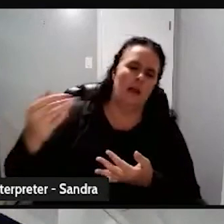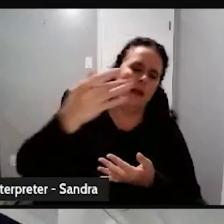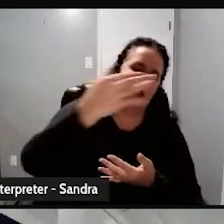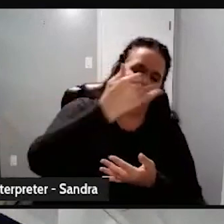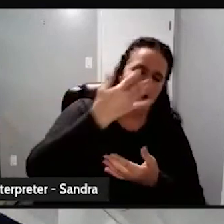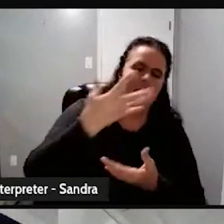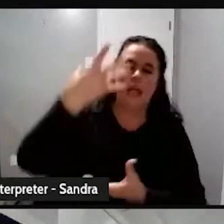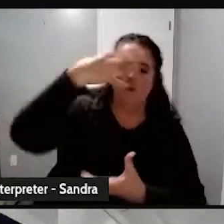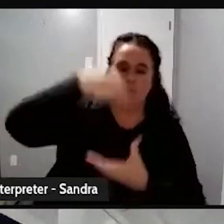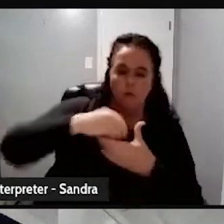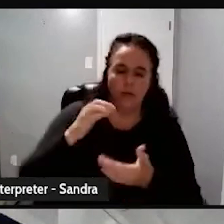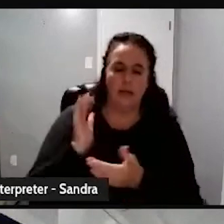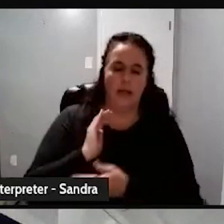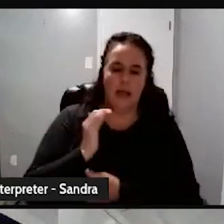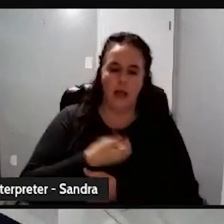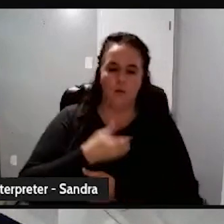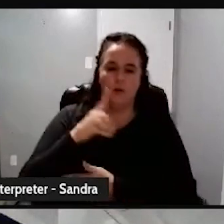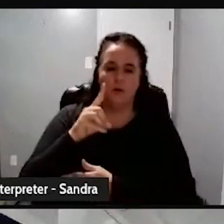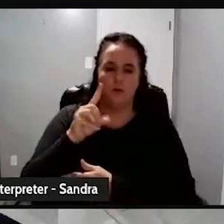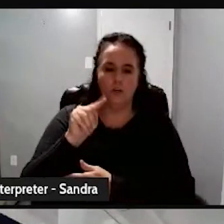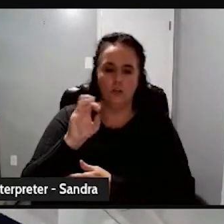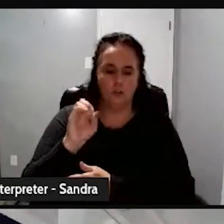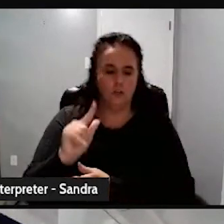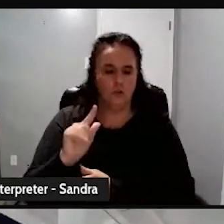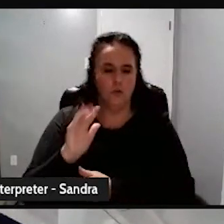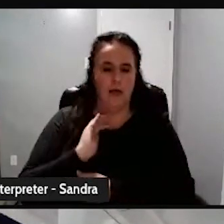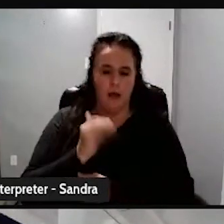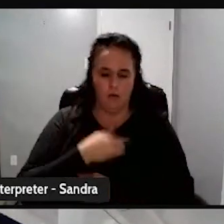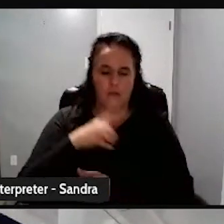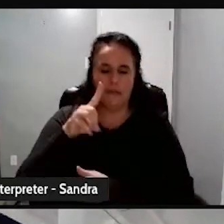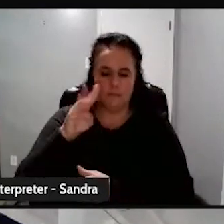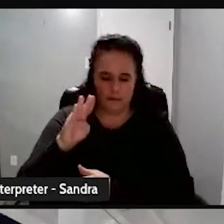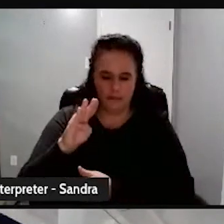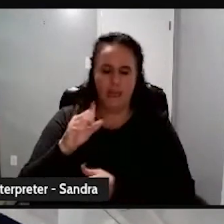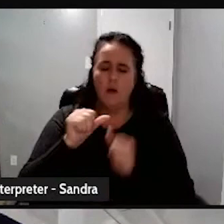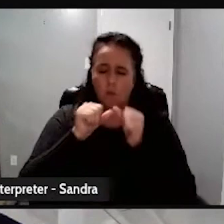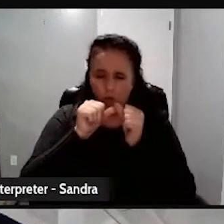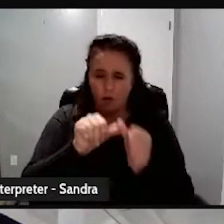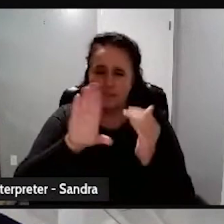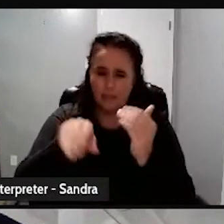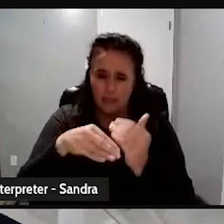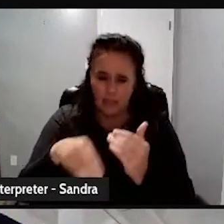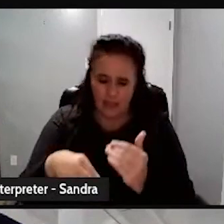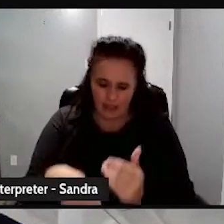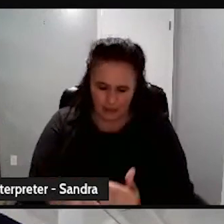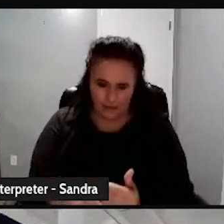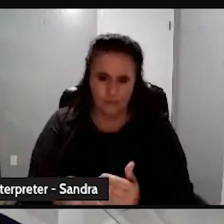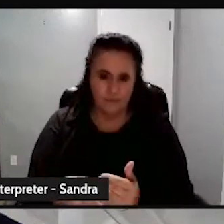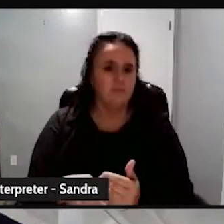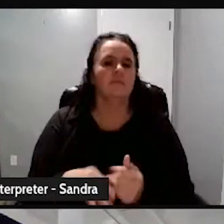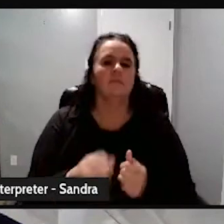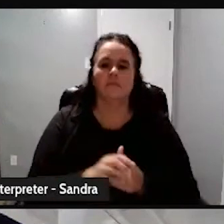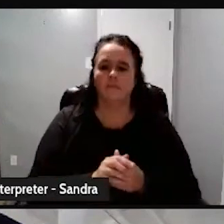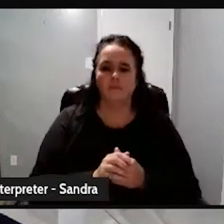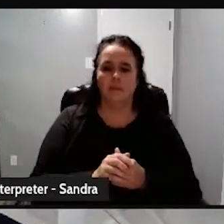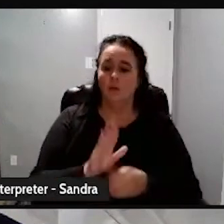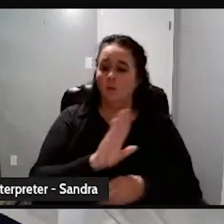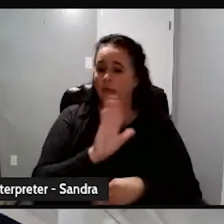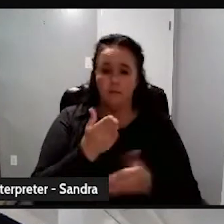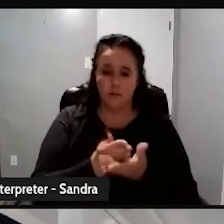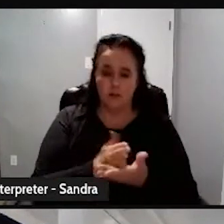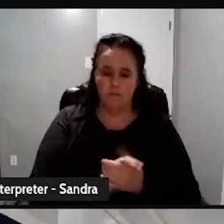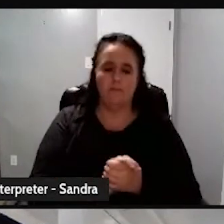And of course, we will constantly be adding. But it's totally easier to do